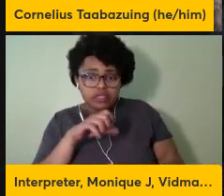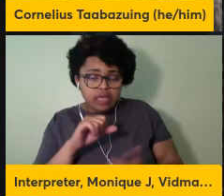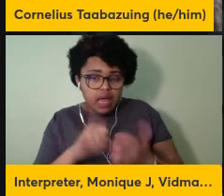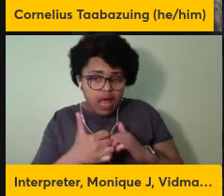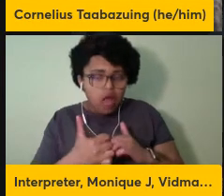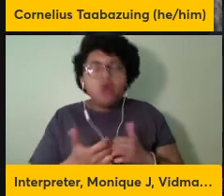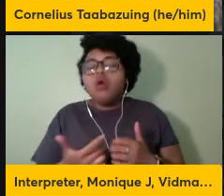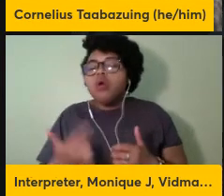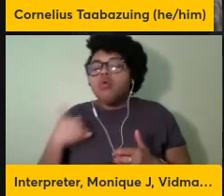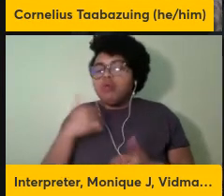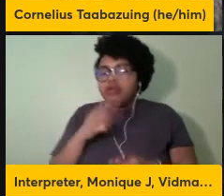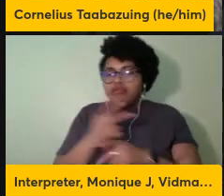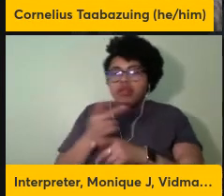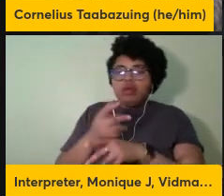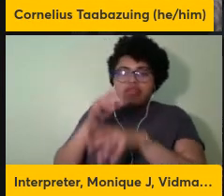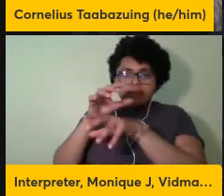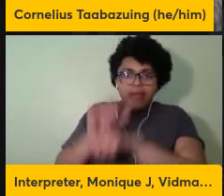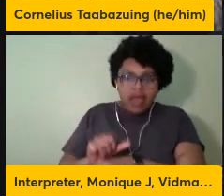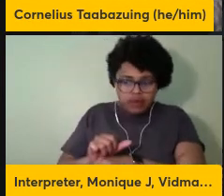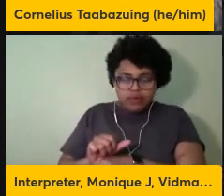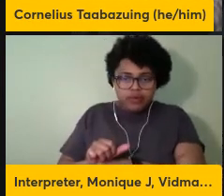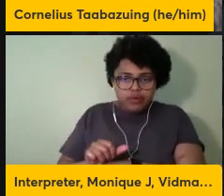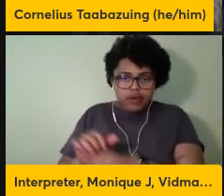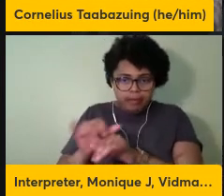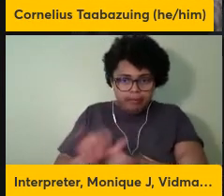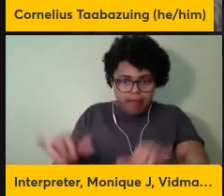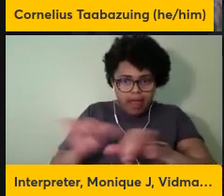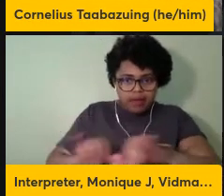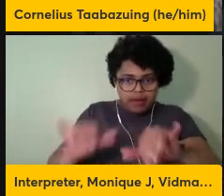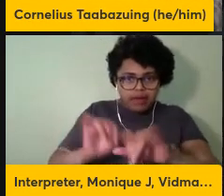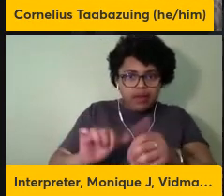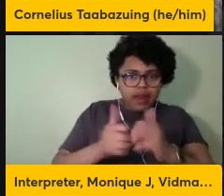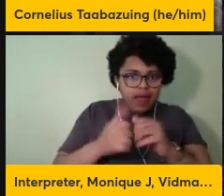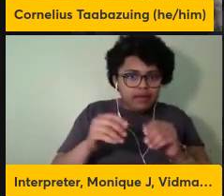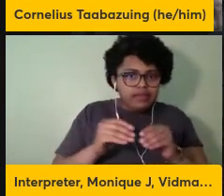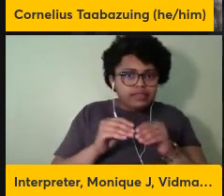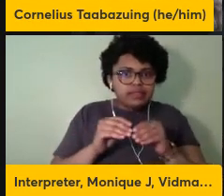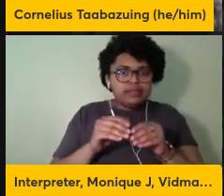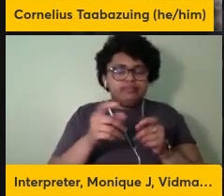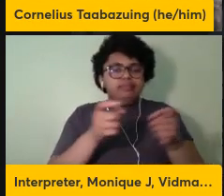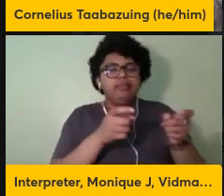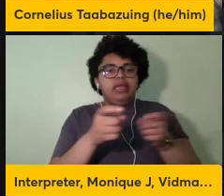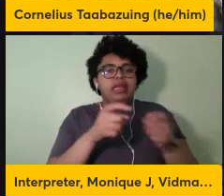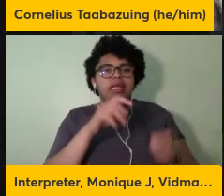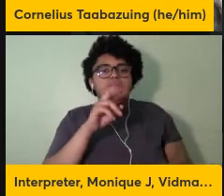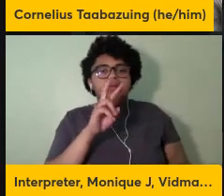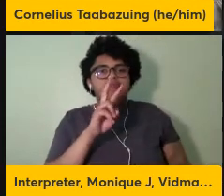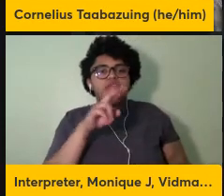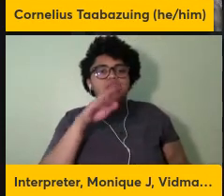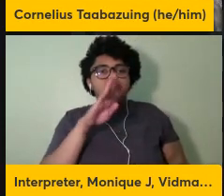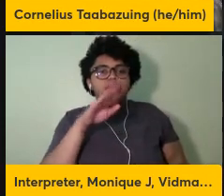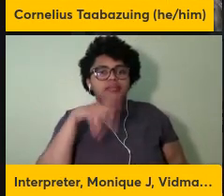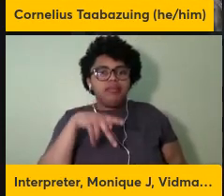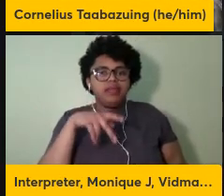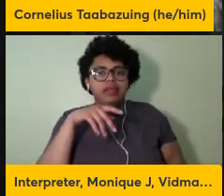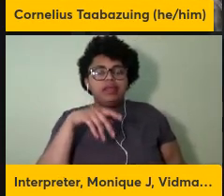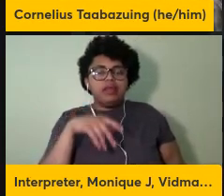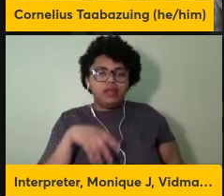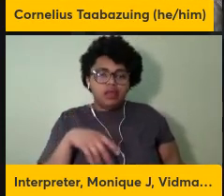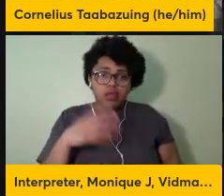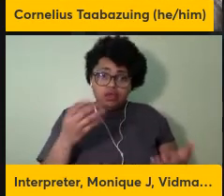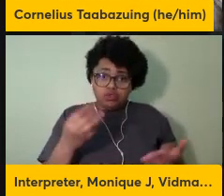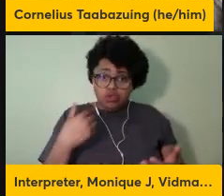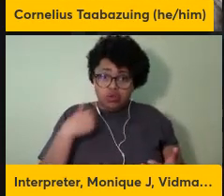recognition receptor mediates VBP-induced pyroptosis. And we had sort of narrowed it down to a couple